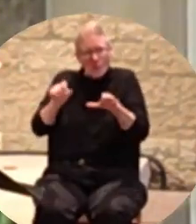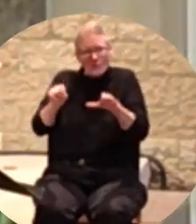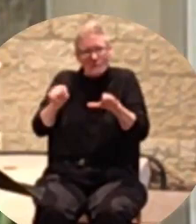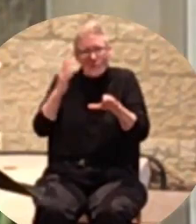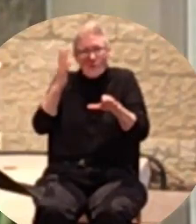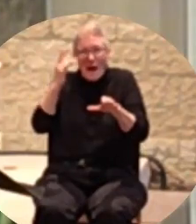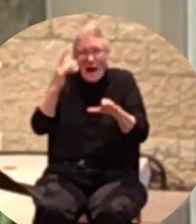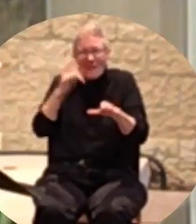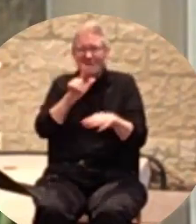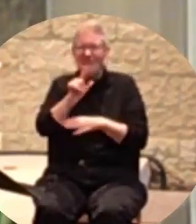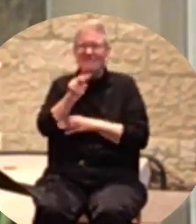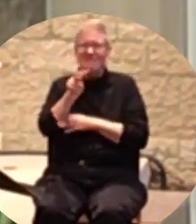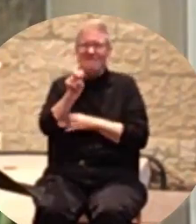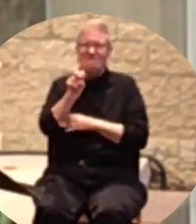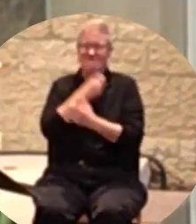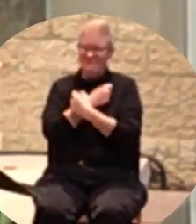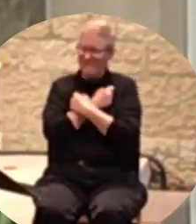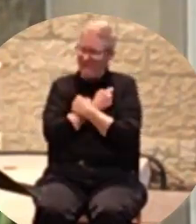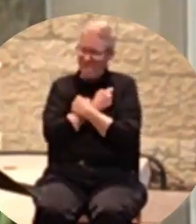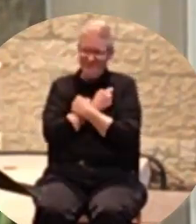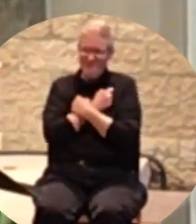because of love.